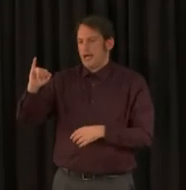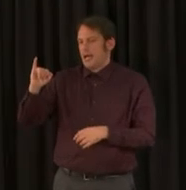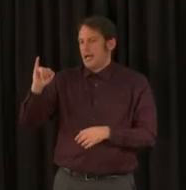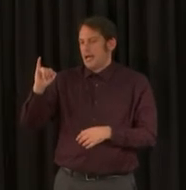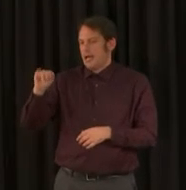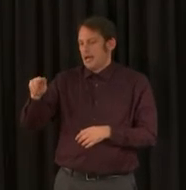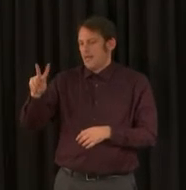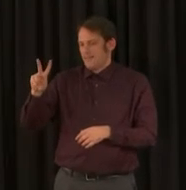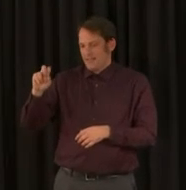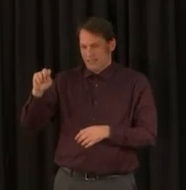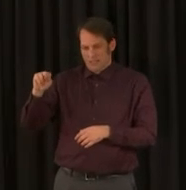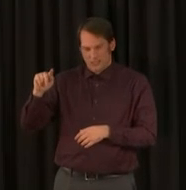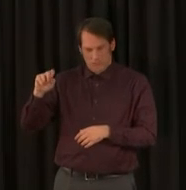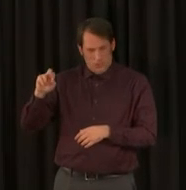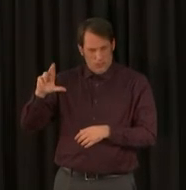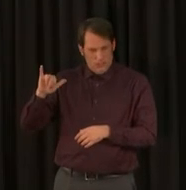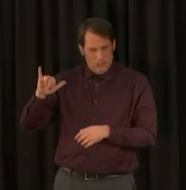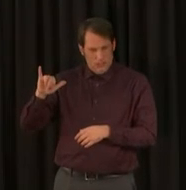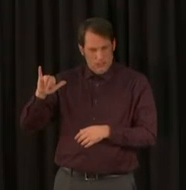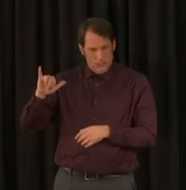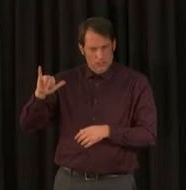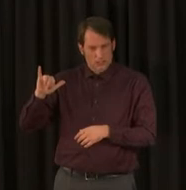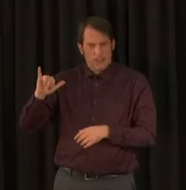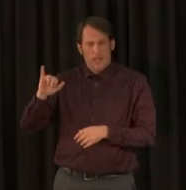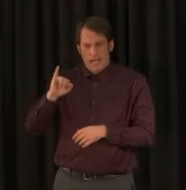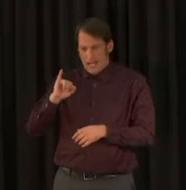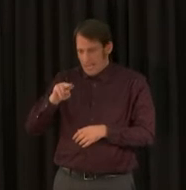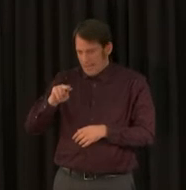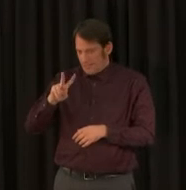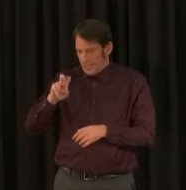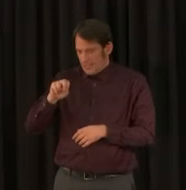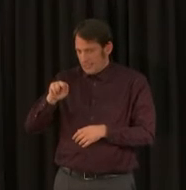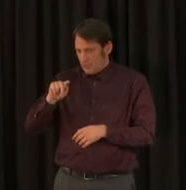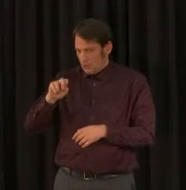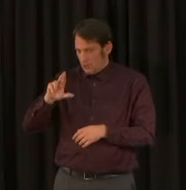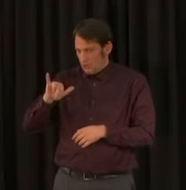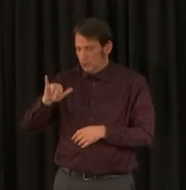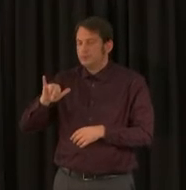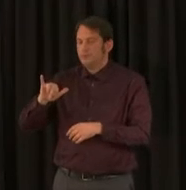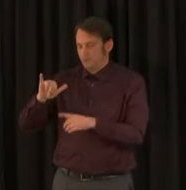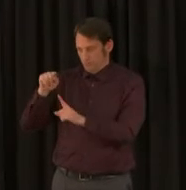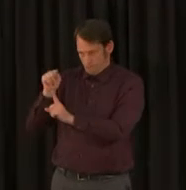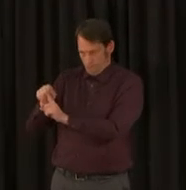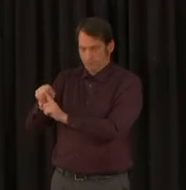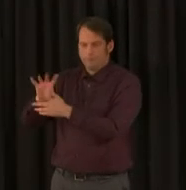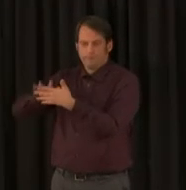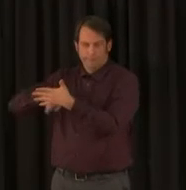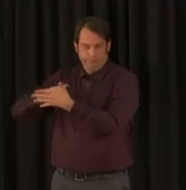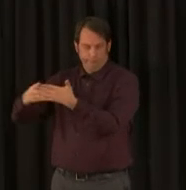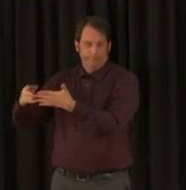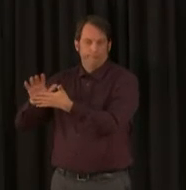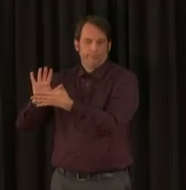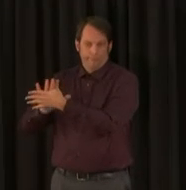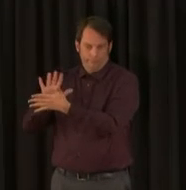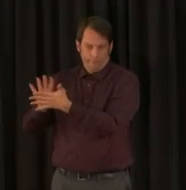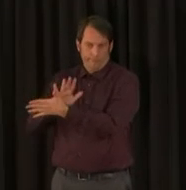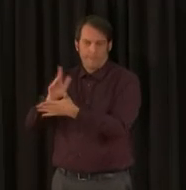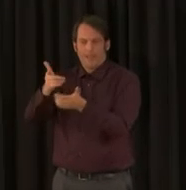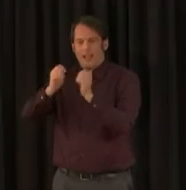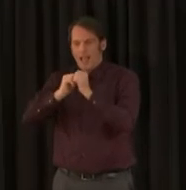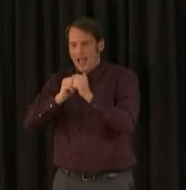bills that you have to pay, along with the canceled checks to actually show how the money was